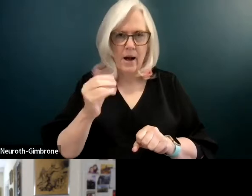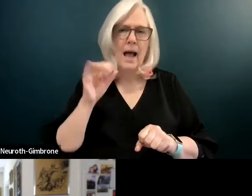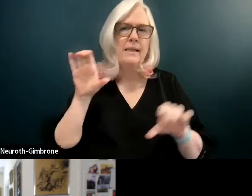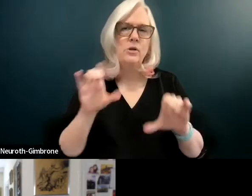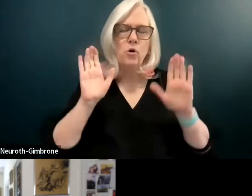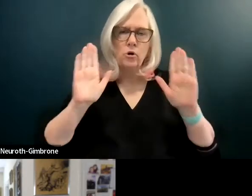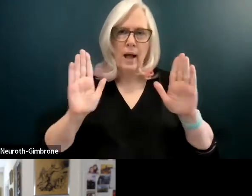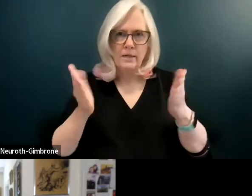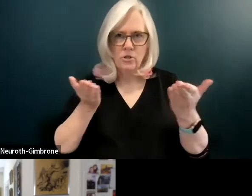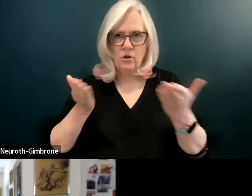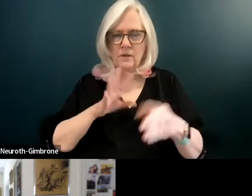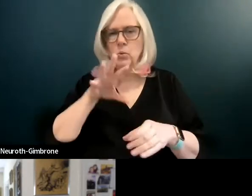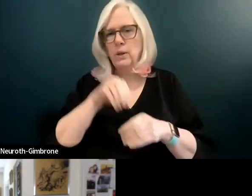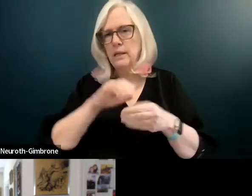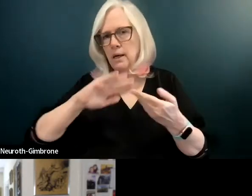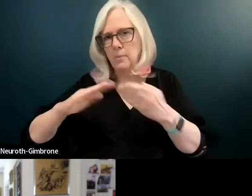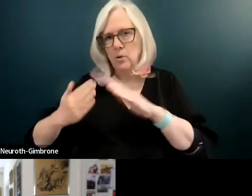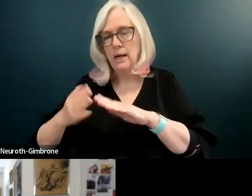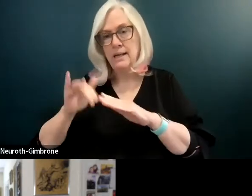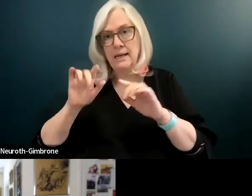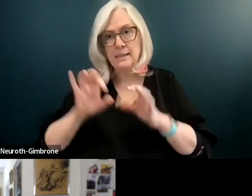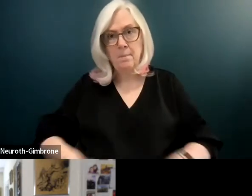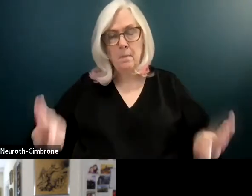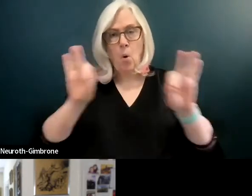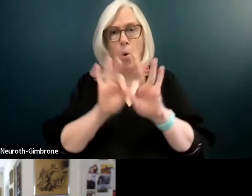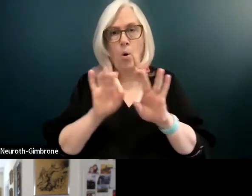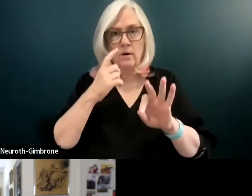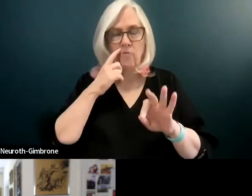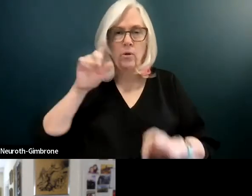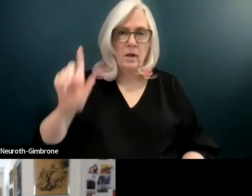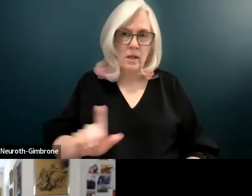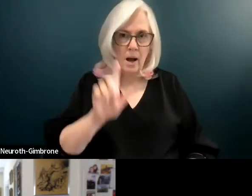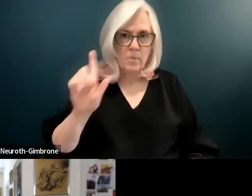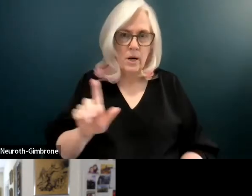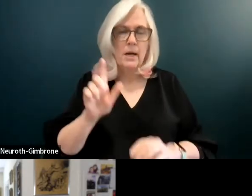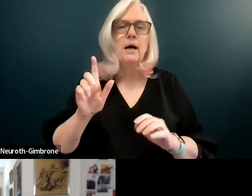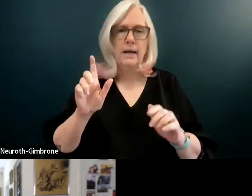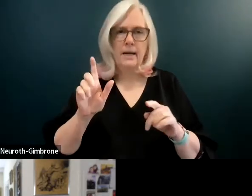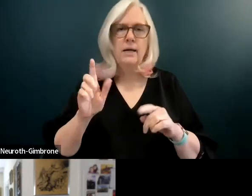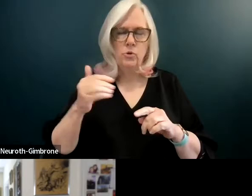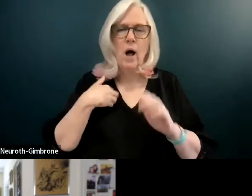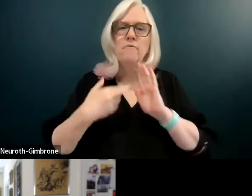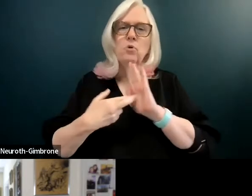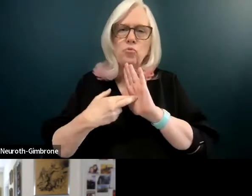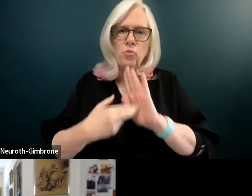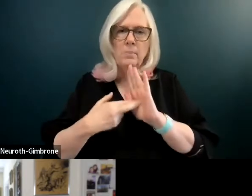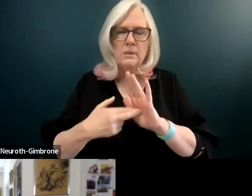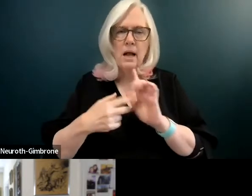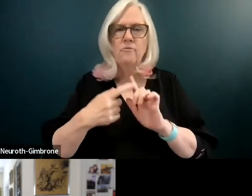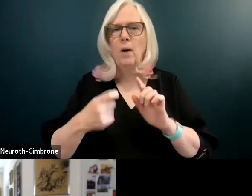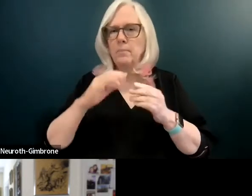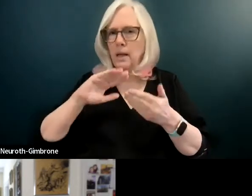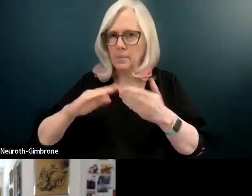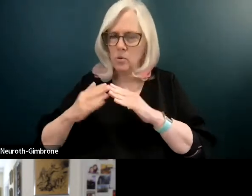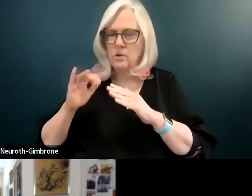I think it's really important for libraries to work with organizations that have representatives from the communities that they're hoping